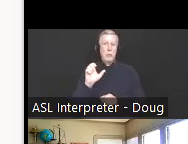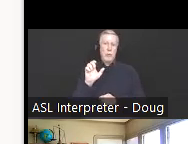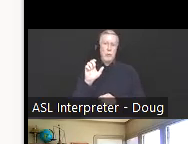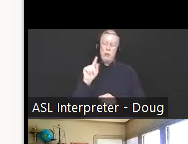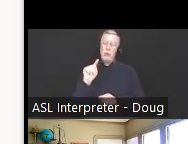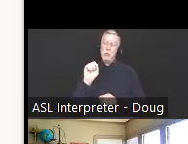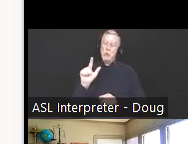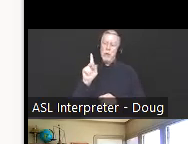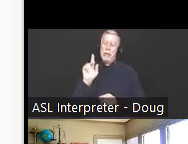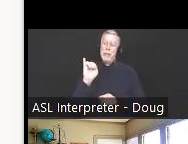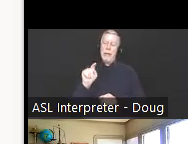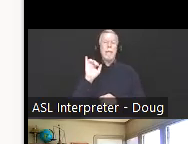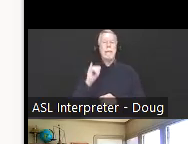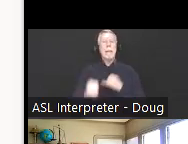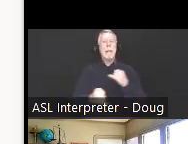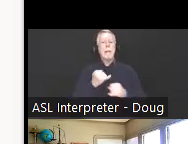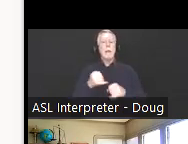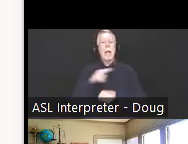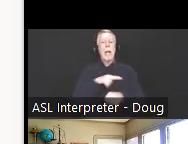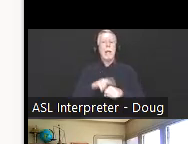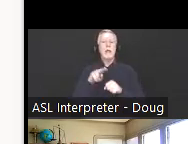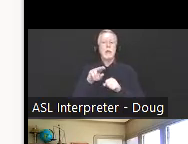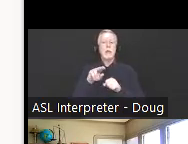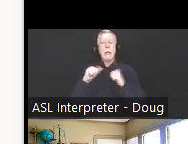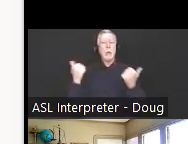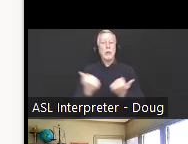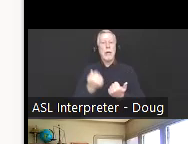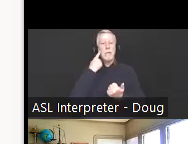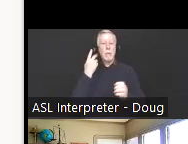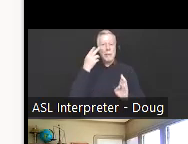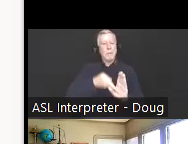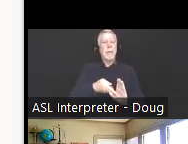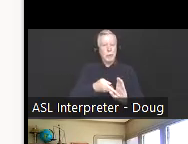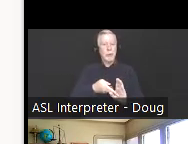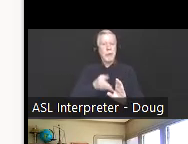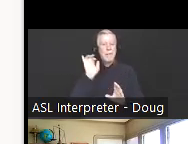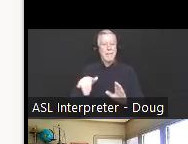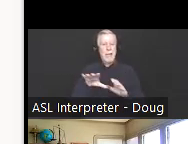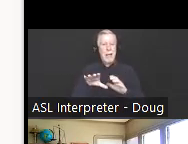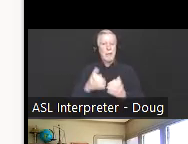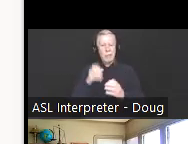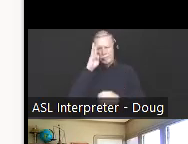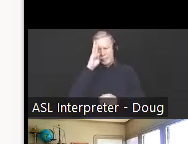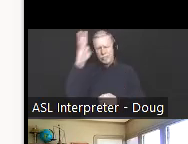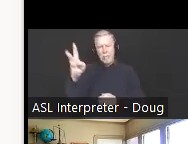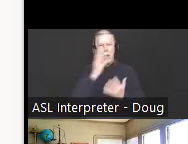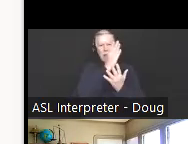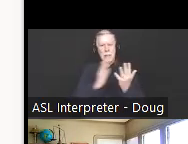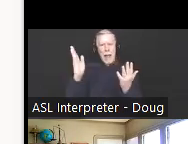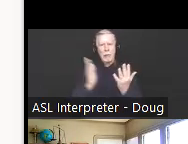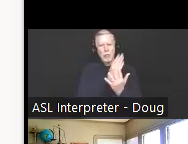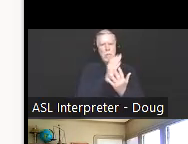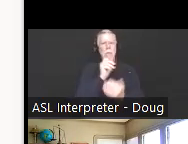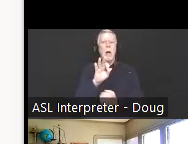the International Association for Participation. They are the creator of the spectrum of